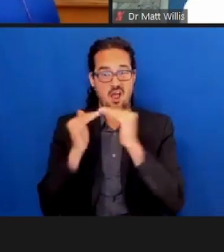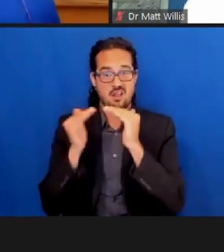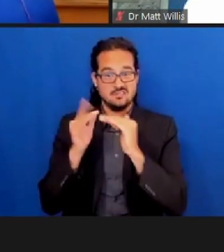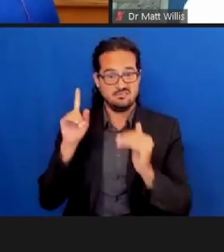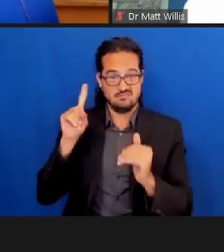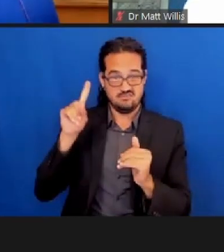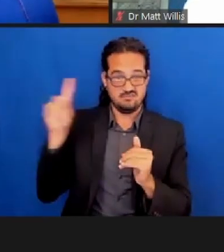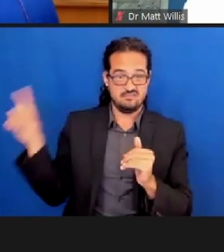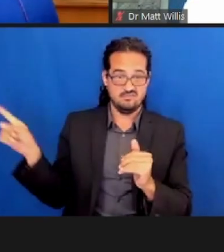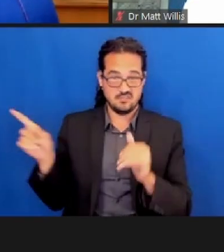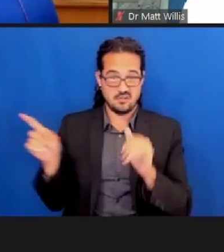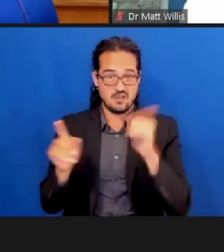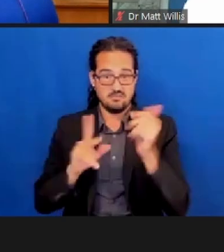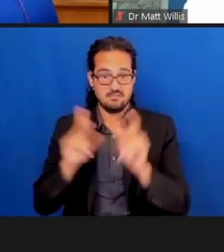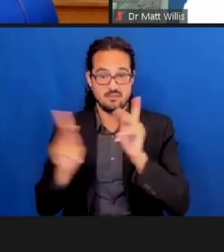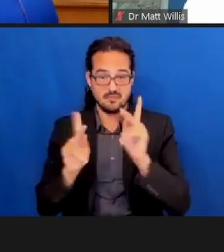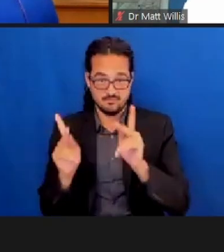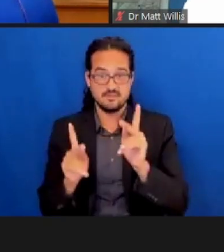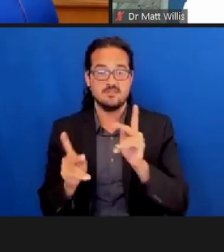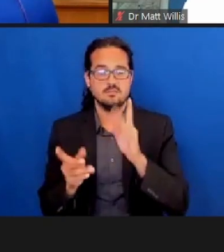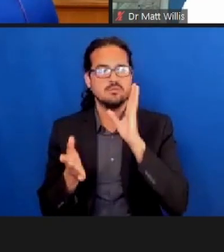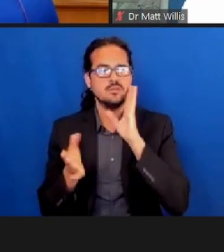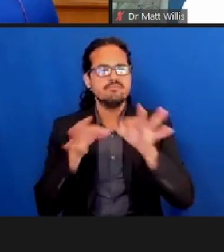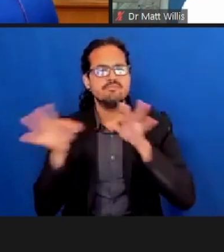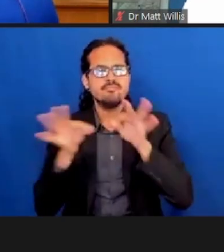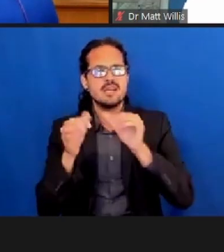Zoom. Kellen?